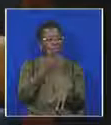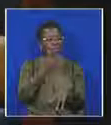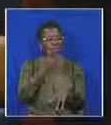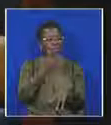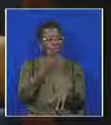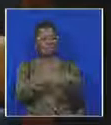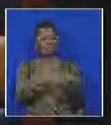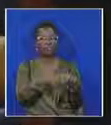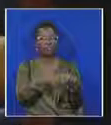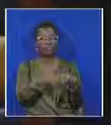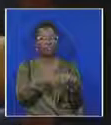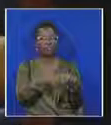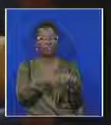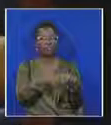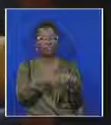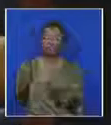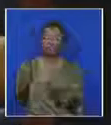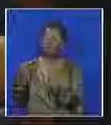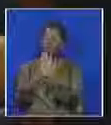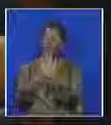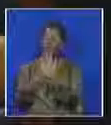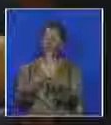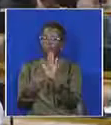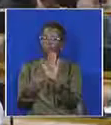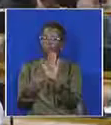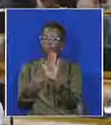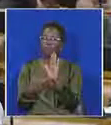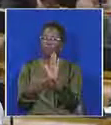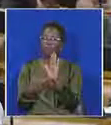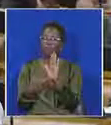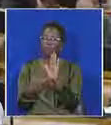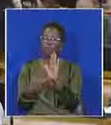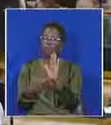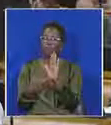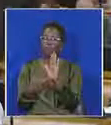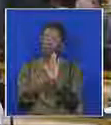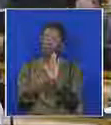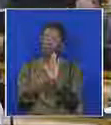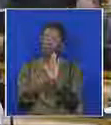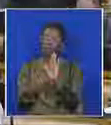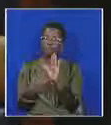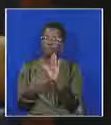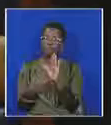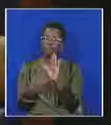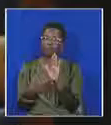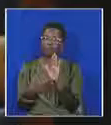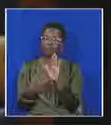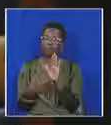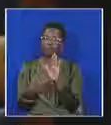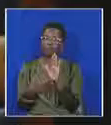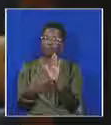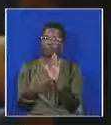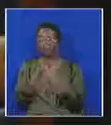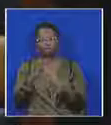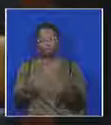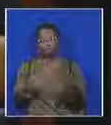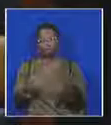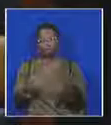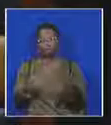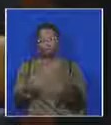are doing is breaking the rules. We of this would house. Like to proceed to the supplementary question by the Honorable